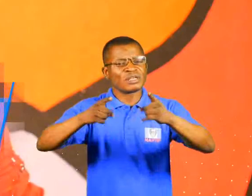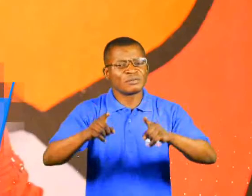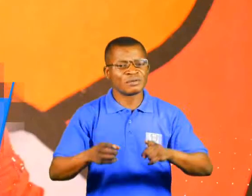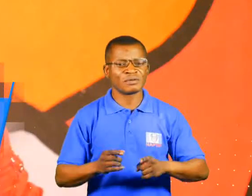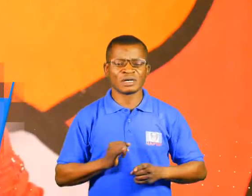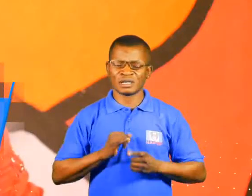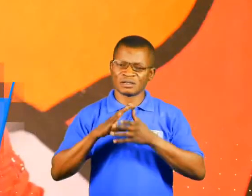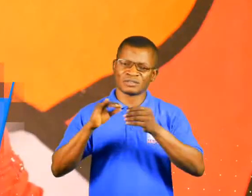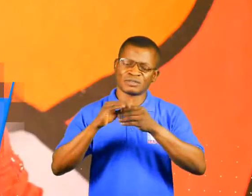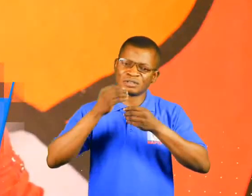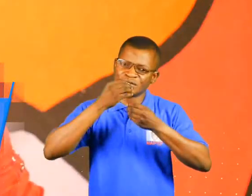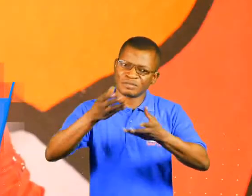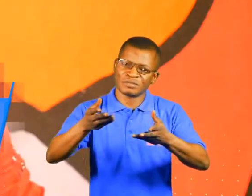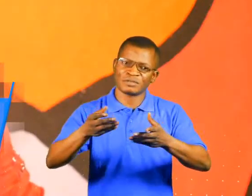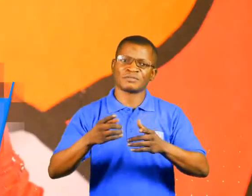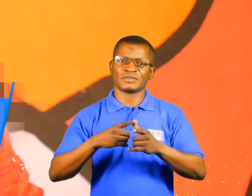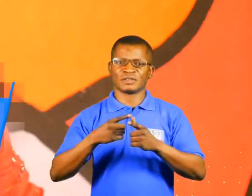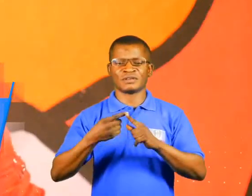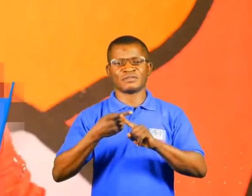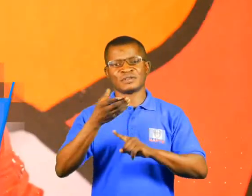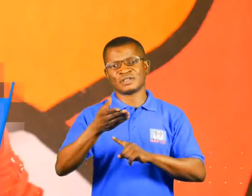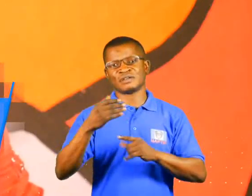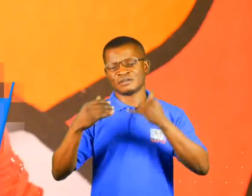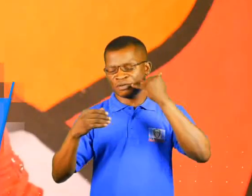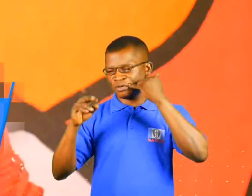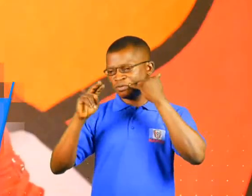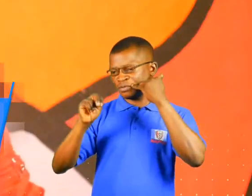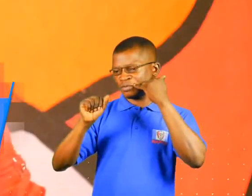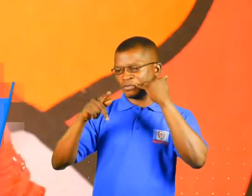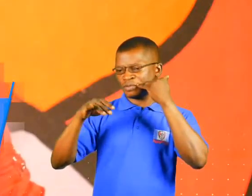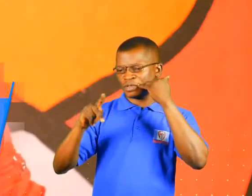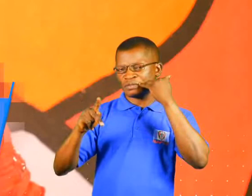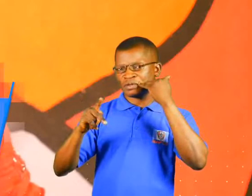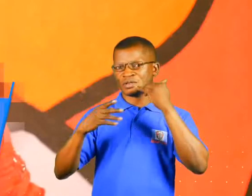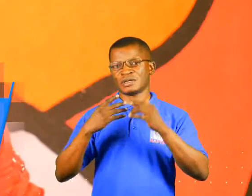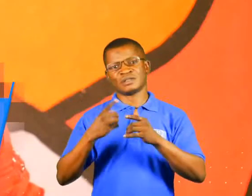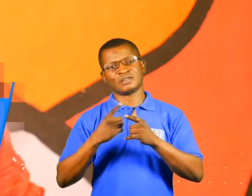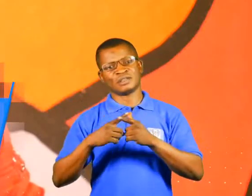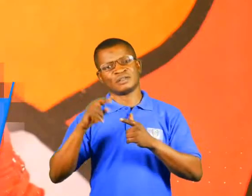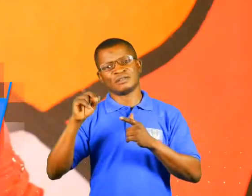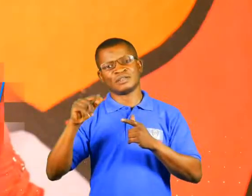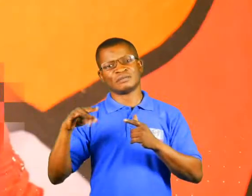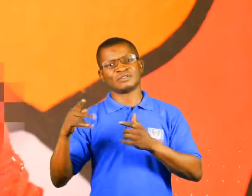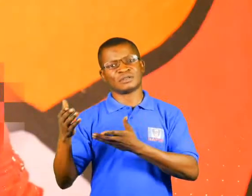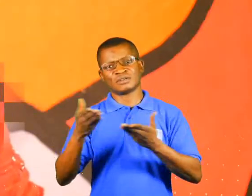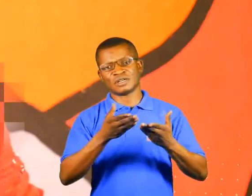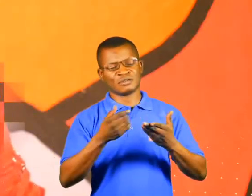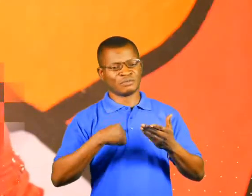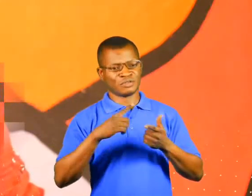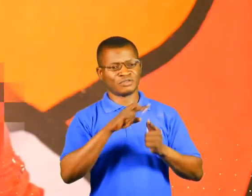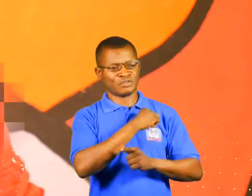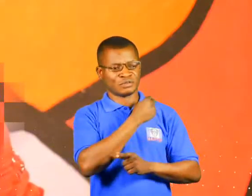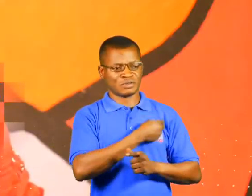happened, so I narrated the story for her. Then from there she called NAPTIP. Then NAPTIP now came and took me